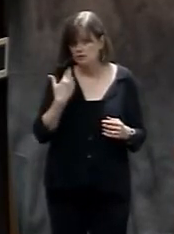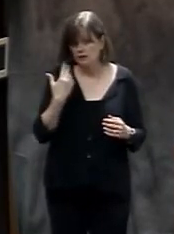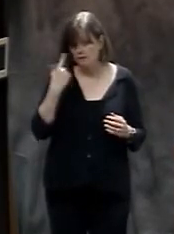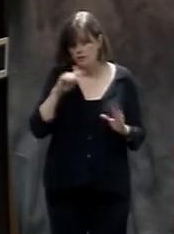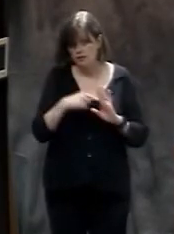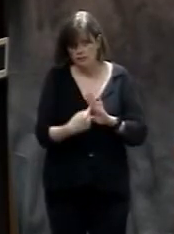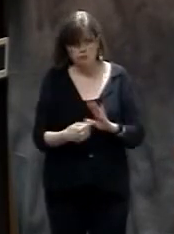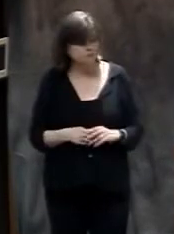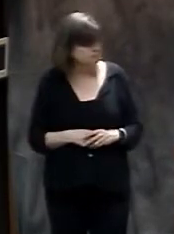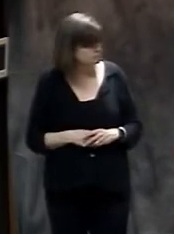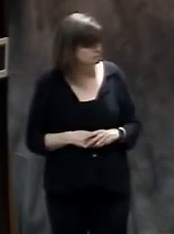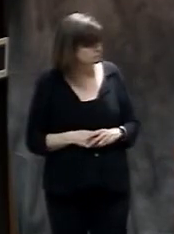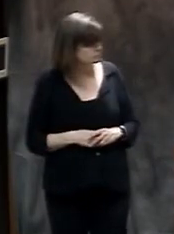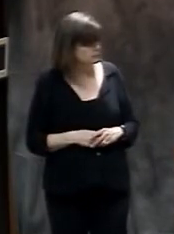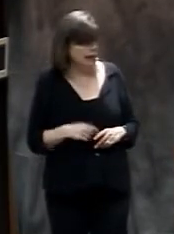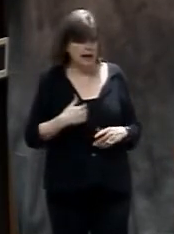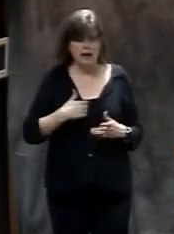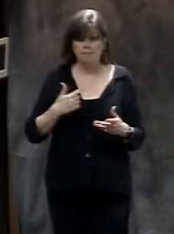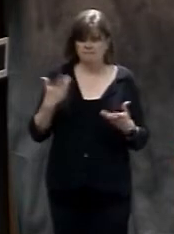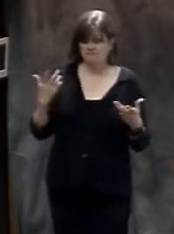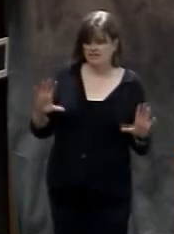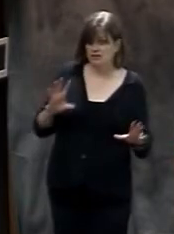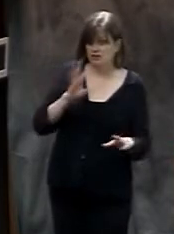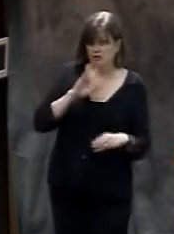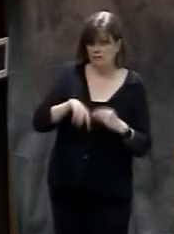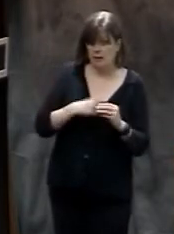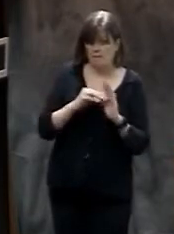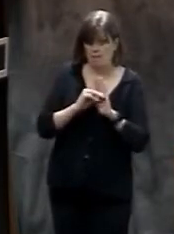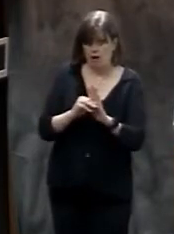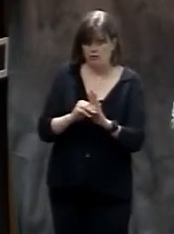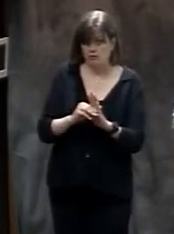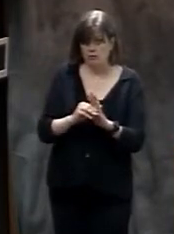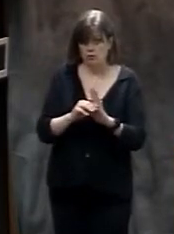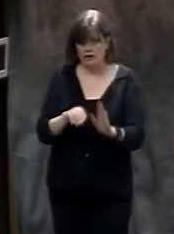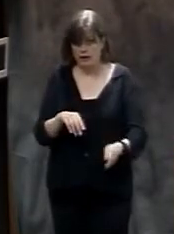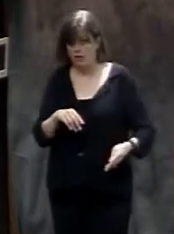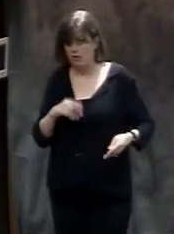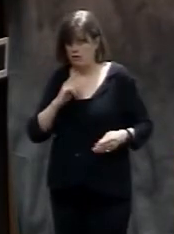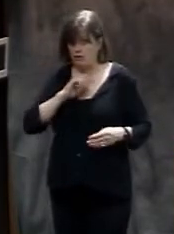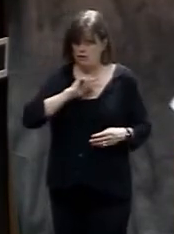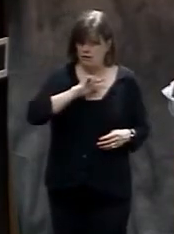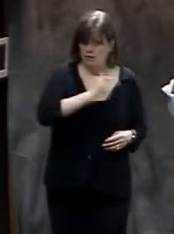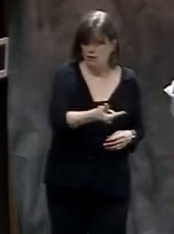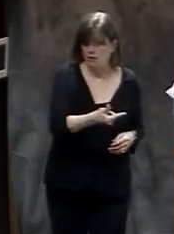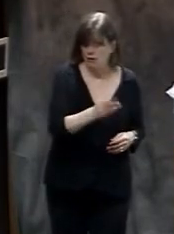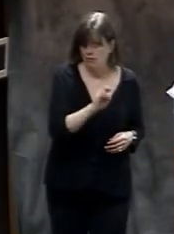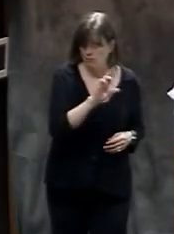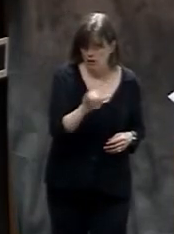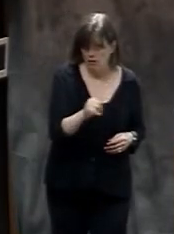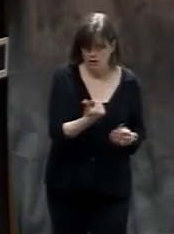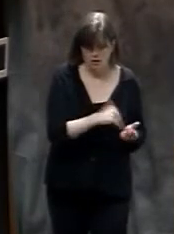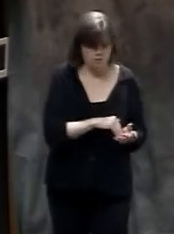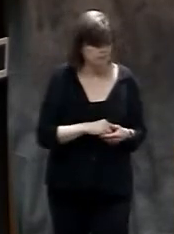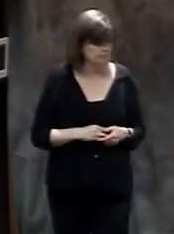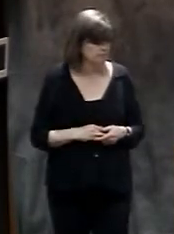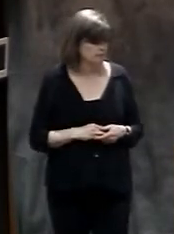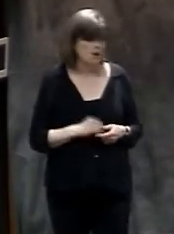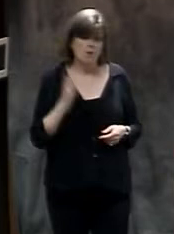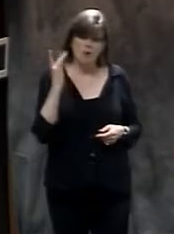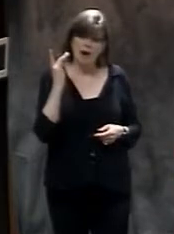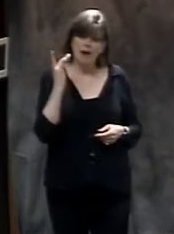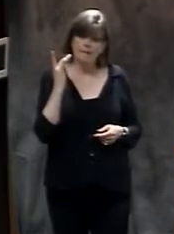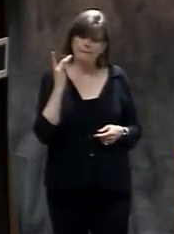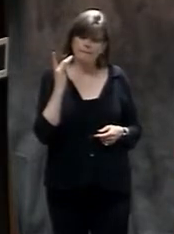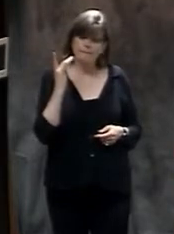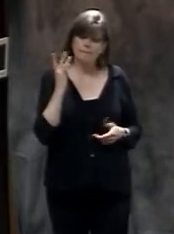Okay, so I'm done speaking about models, and I'm going to pass it back off to Mary, because one of the things that we really want to drive home